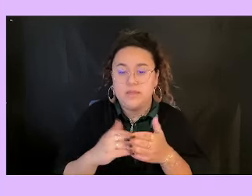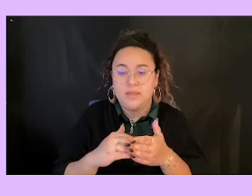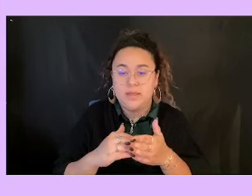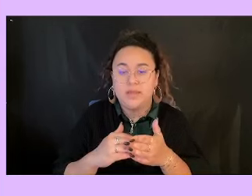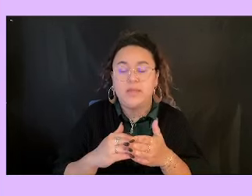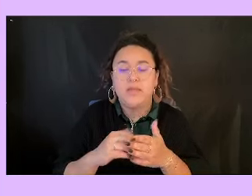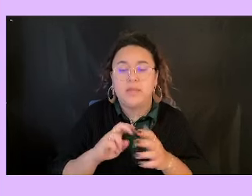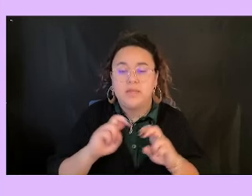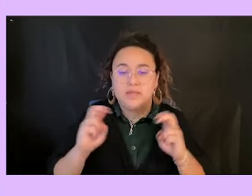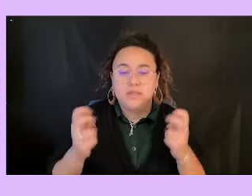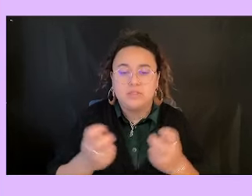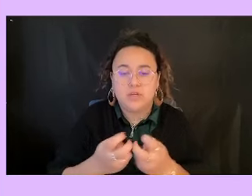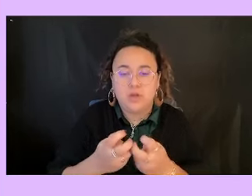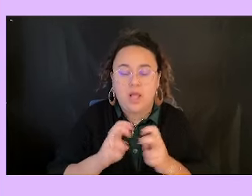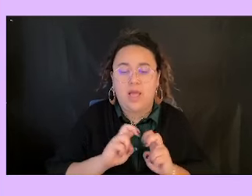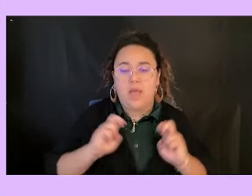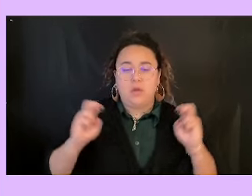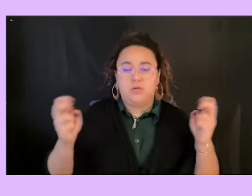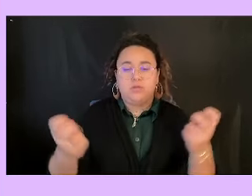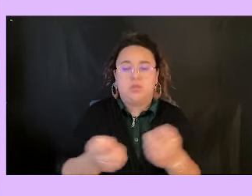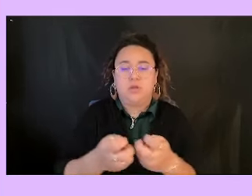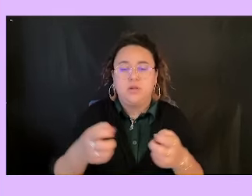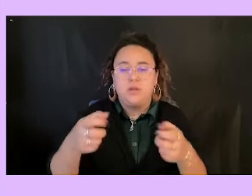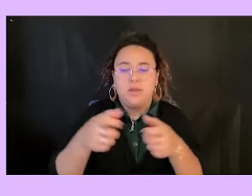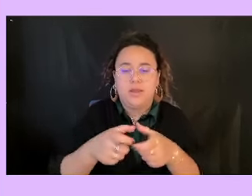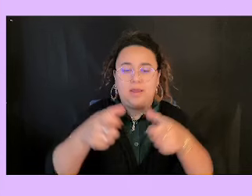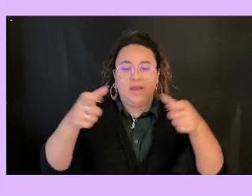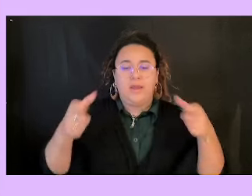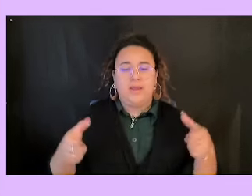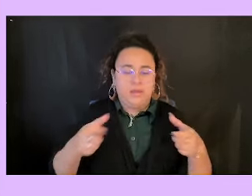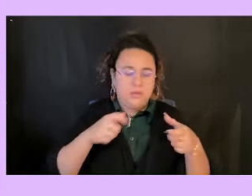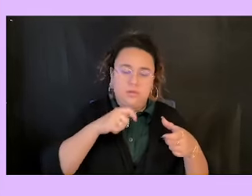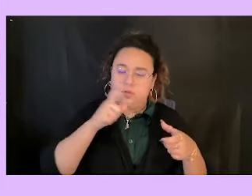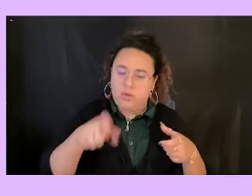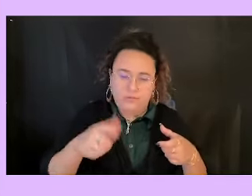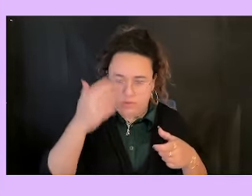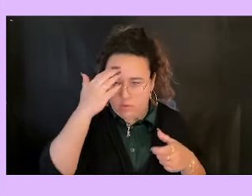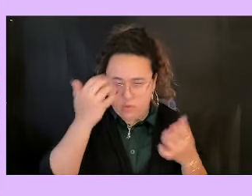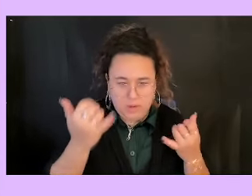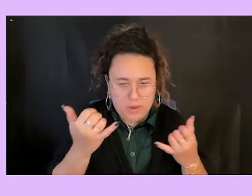circle, outer circle model, which you don't need to know anything about right now. We'll get there.